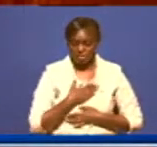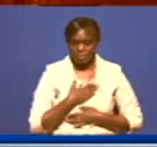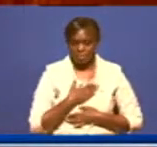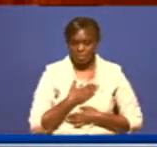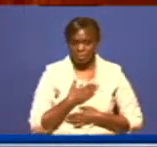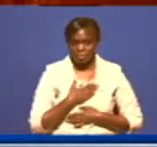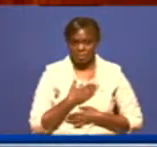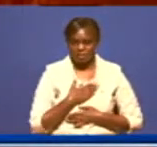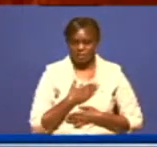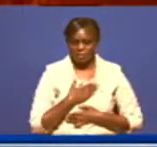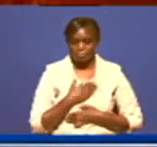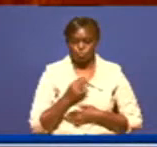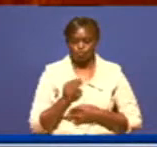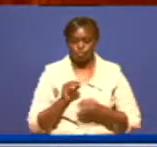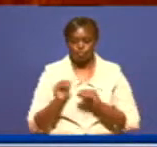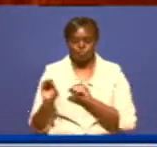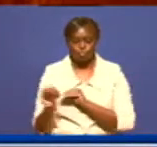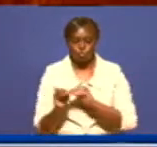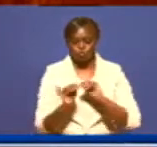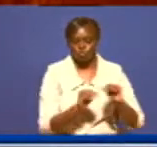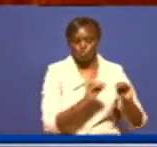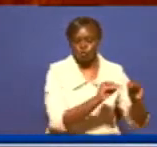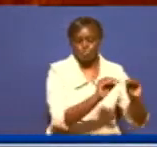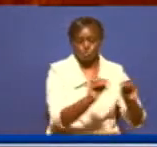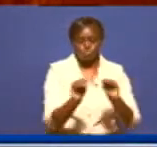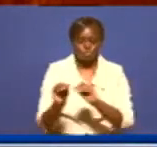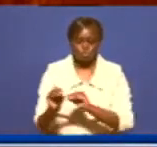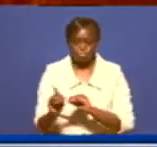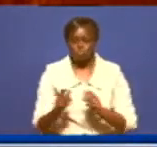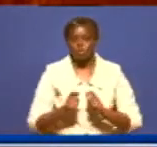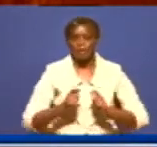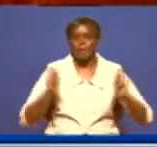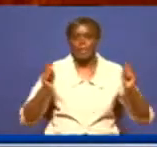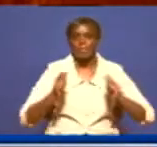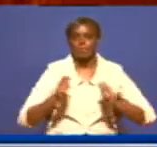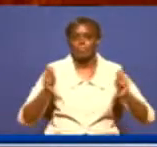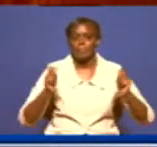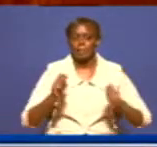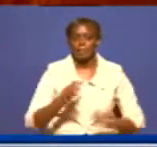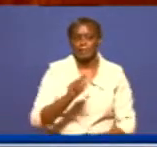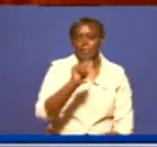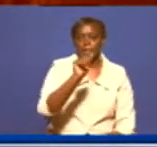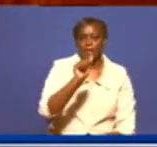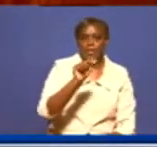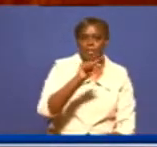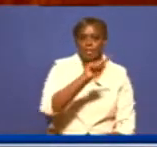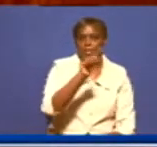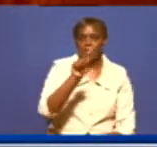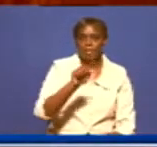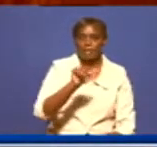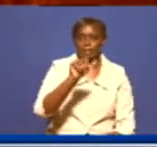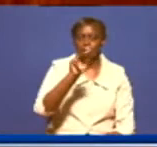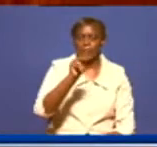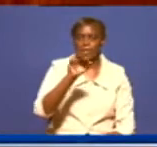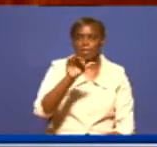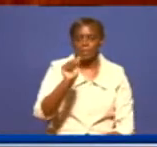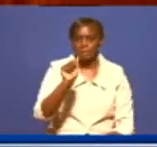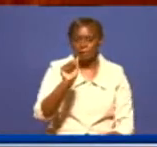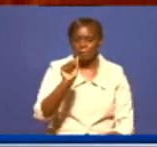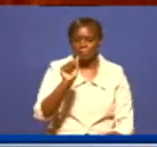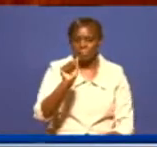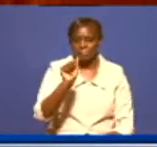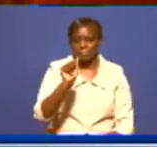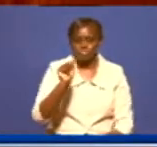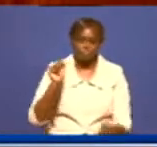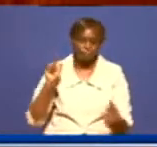traversing the country campaigning for Azimia Kuzimia, when he knows very well